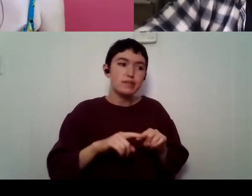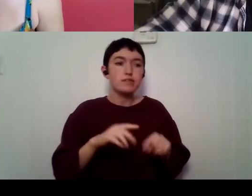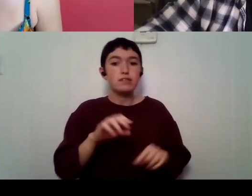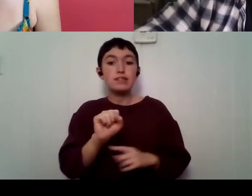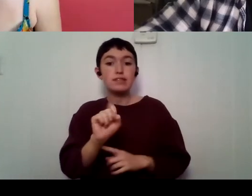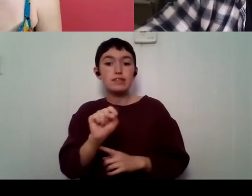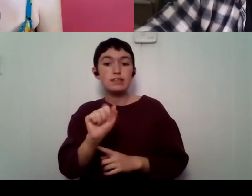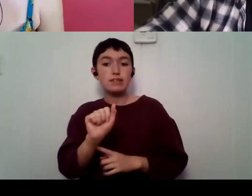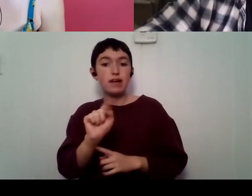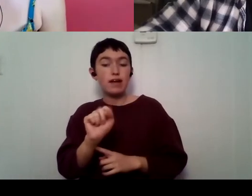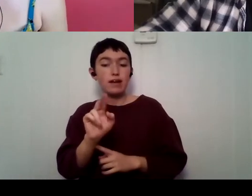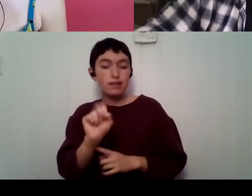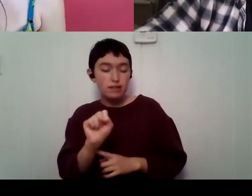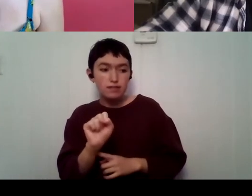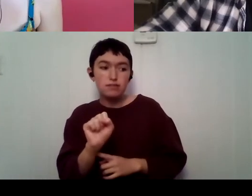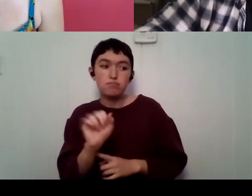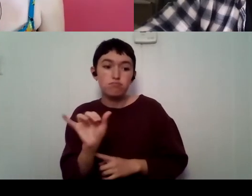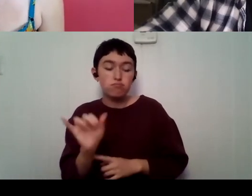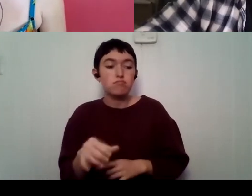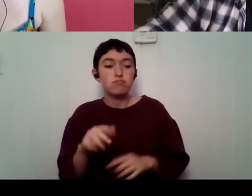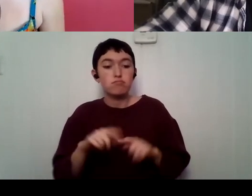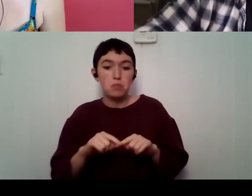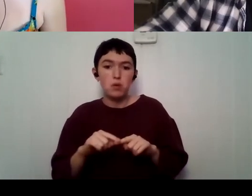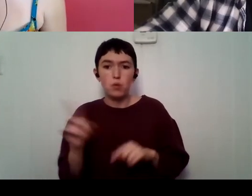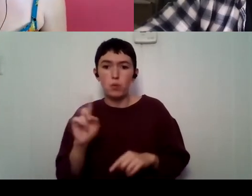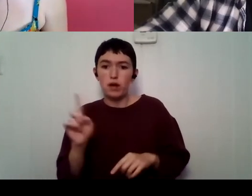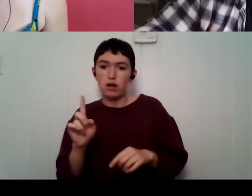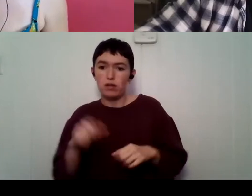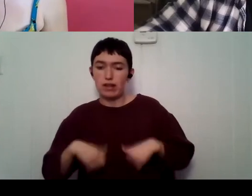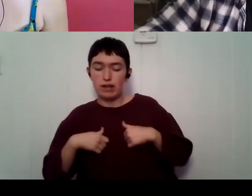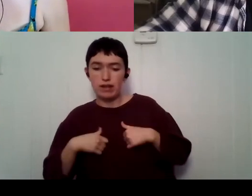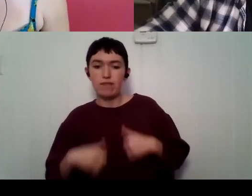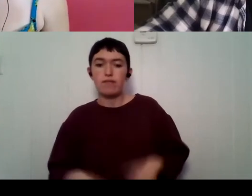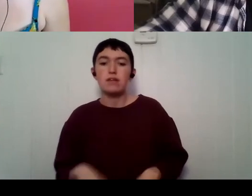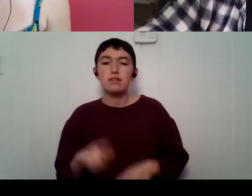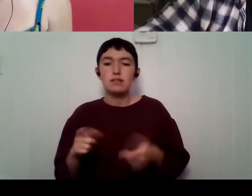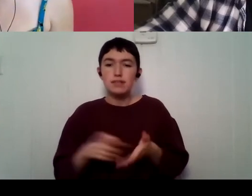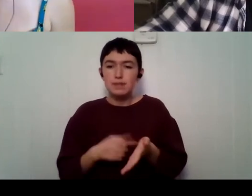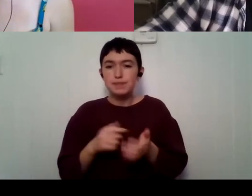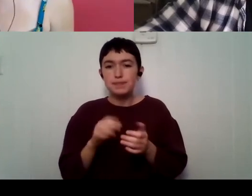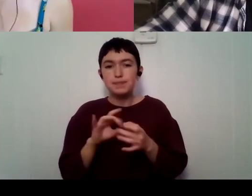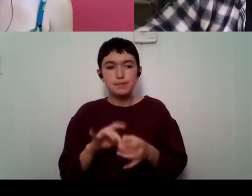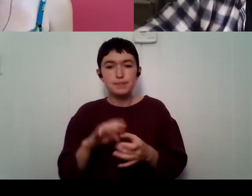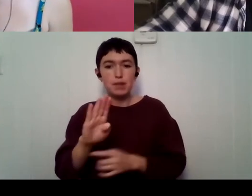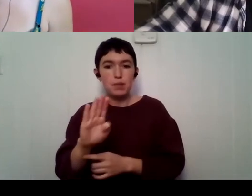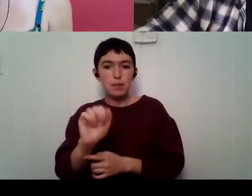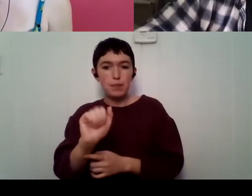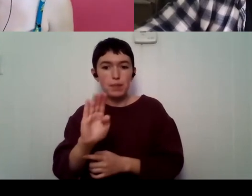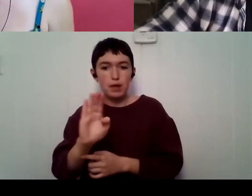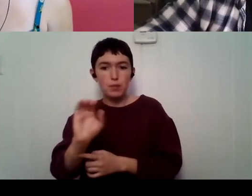you in certain species, in baboons, and sometimes if you're the offspring